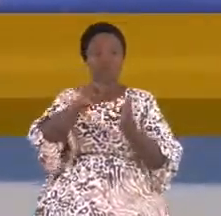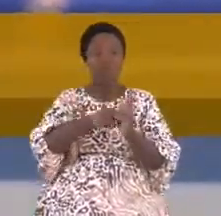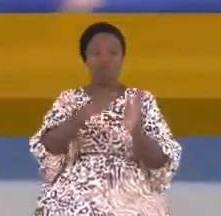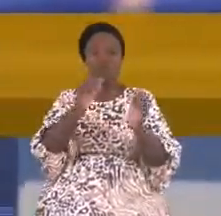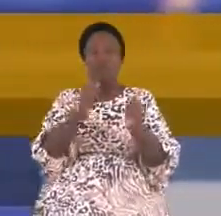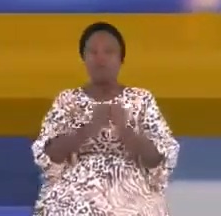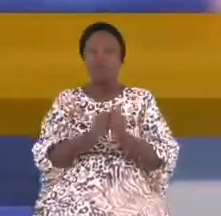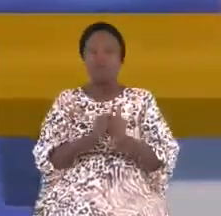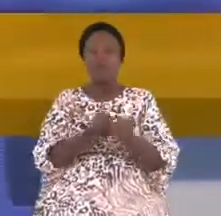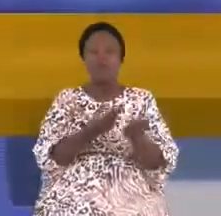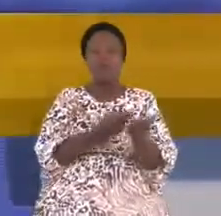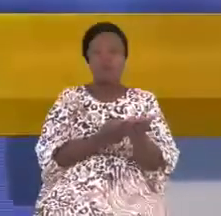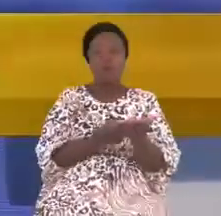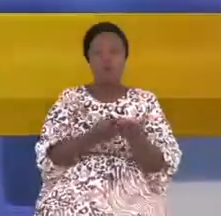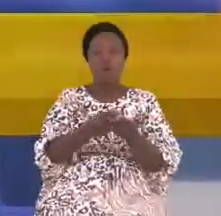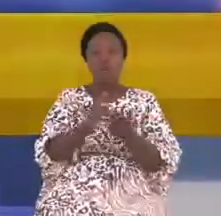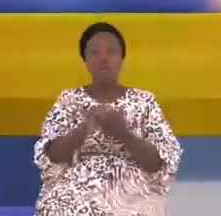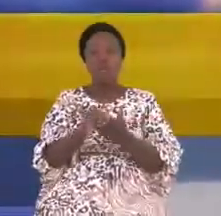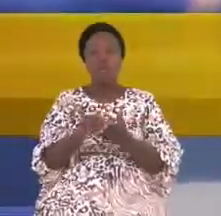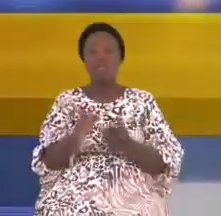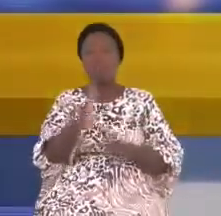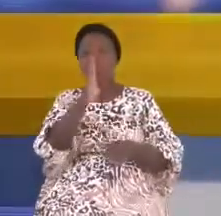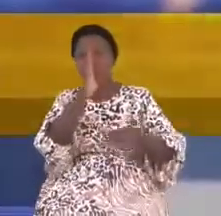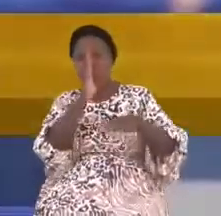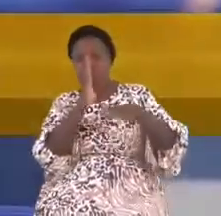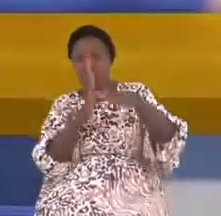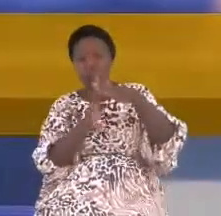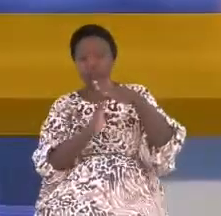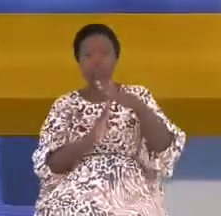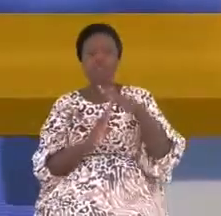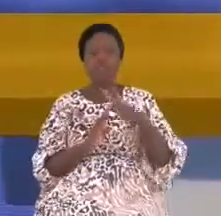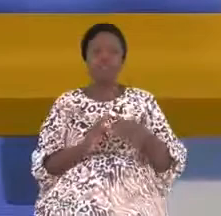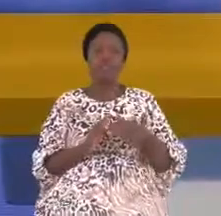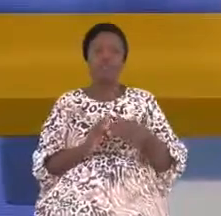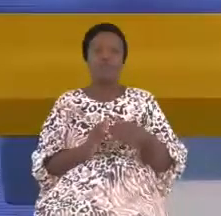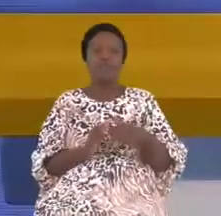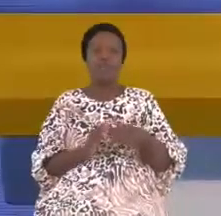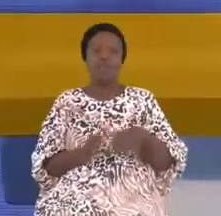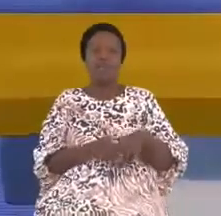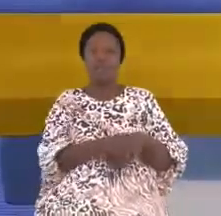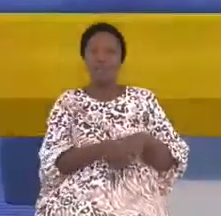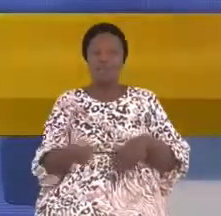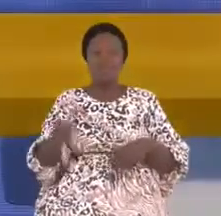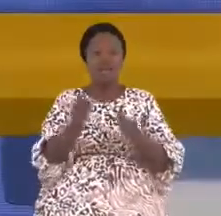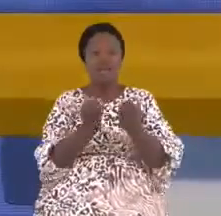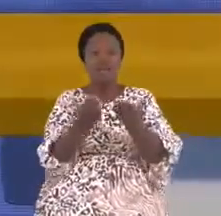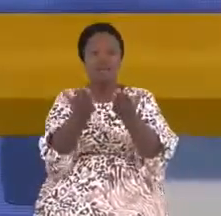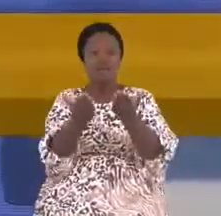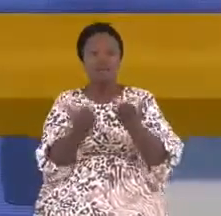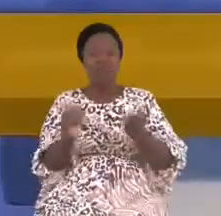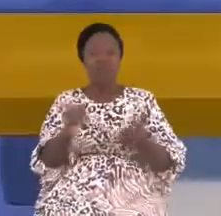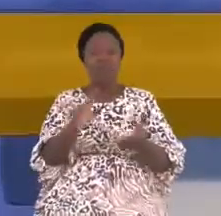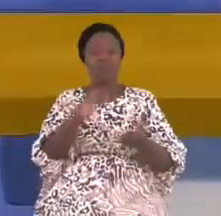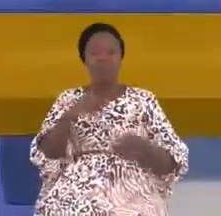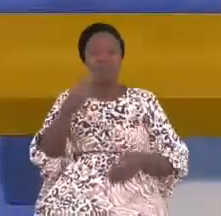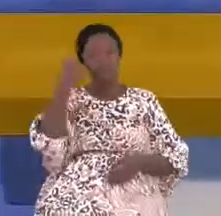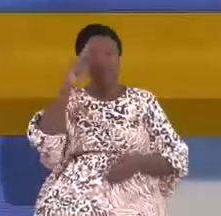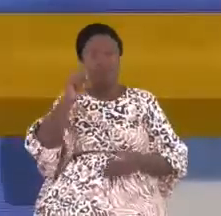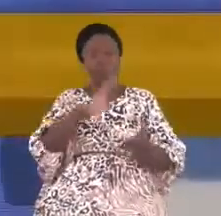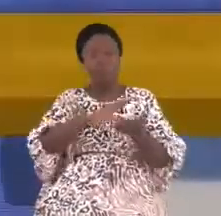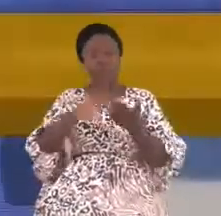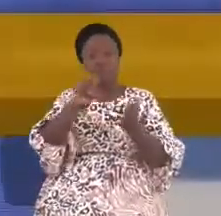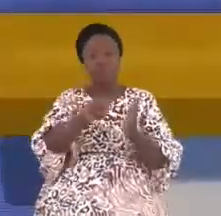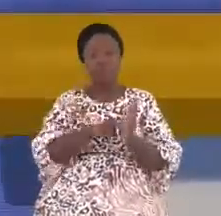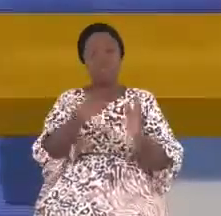lowliness they are longing for forgiveness with honest